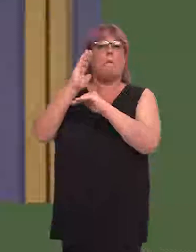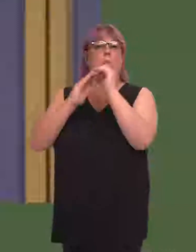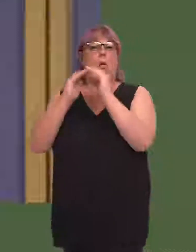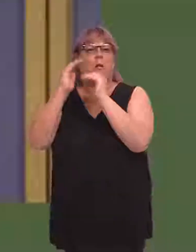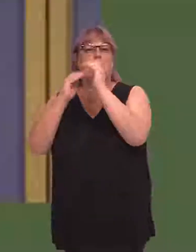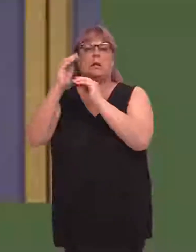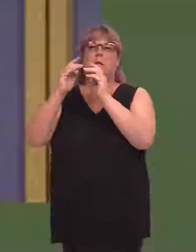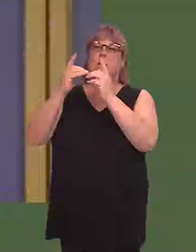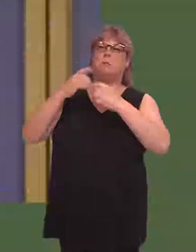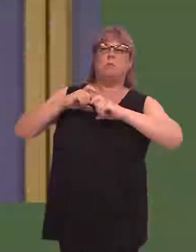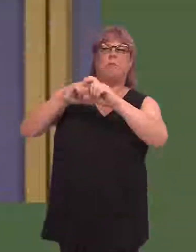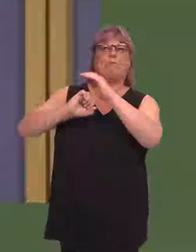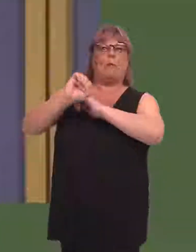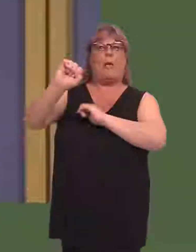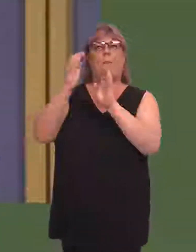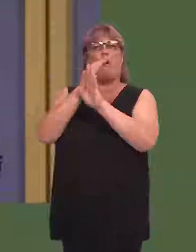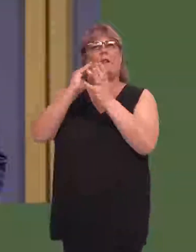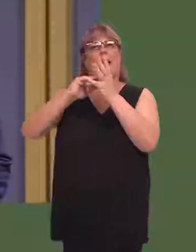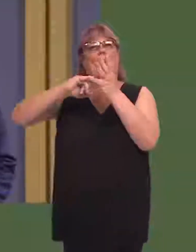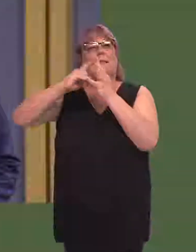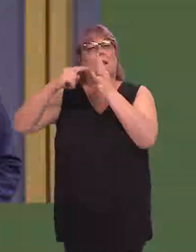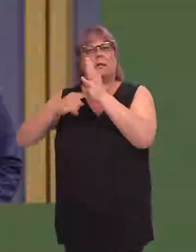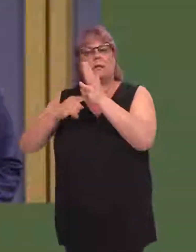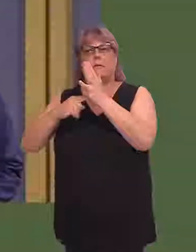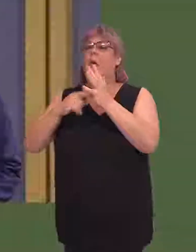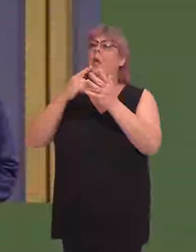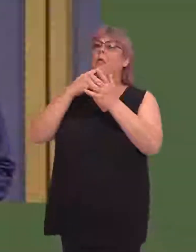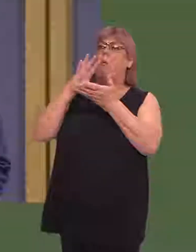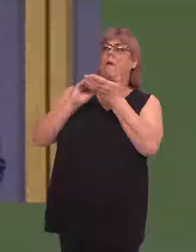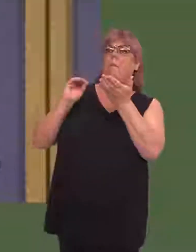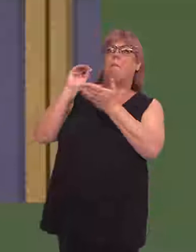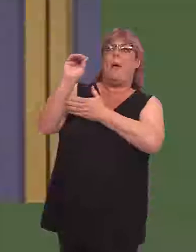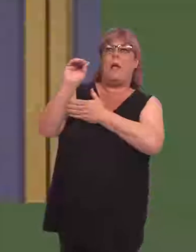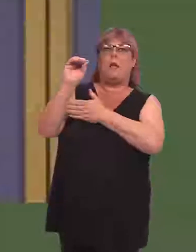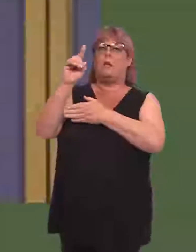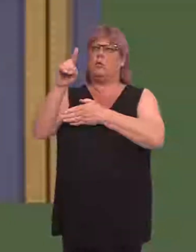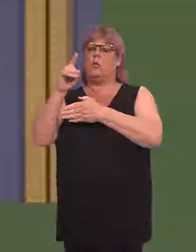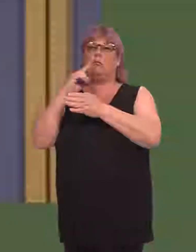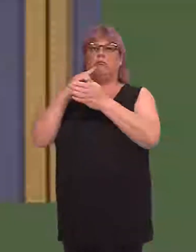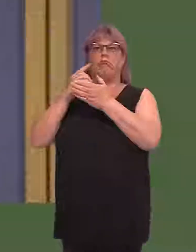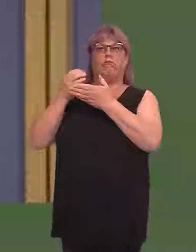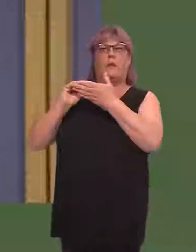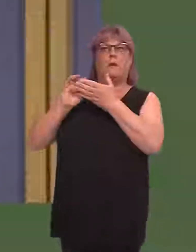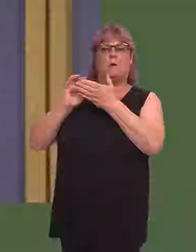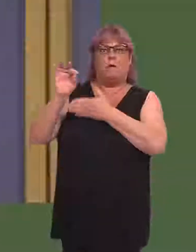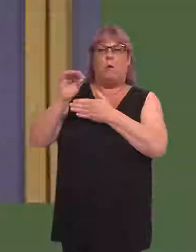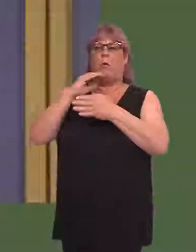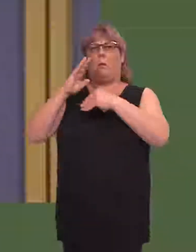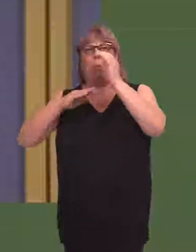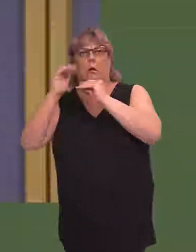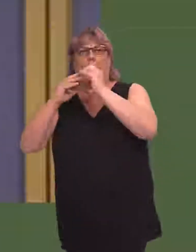build and maintain public assets. In return, Welsh Government will pay a fee to the private partner, which will cover the cost of